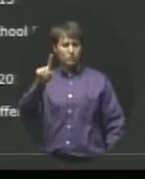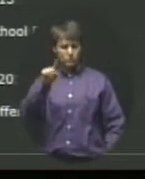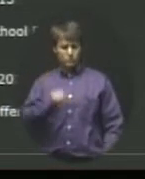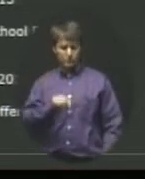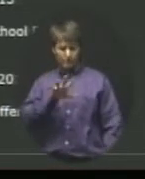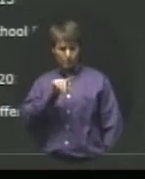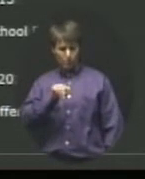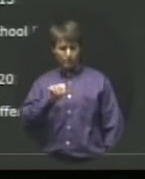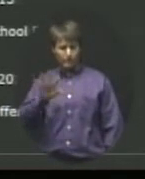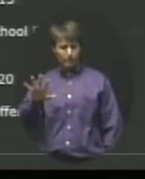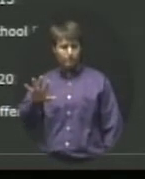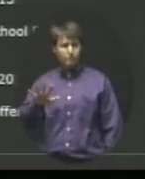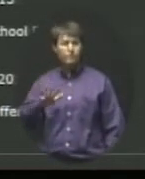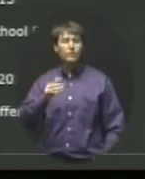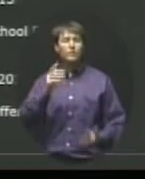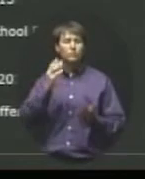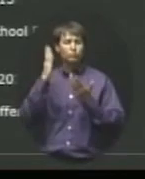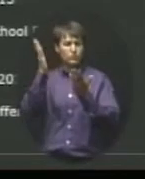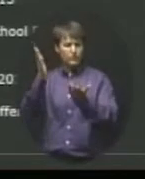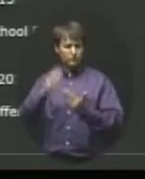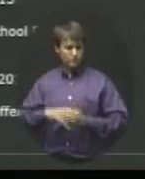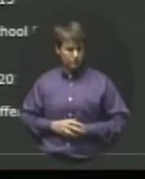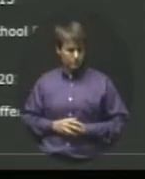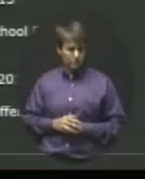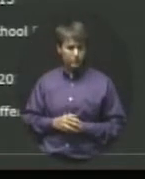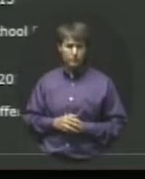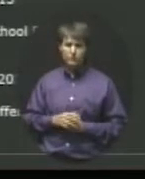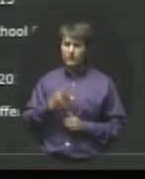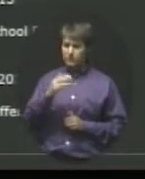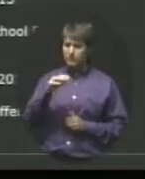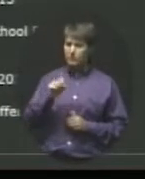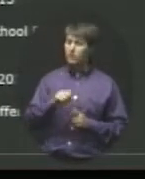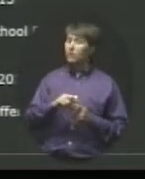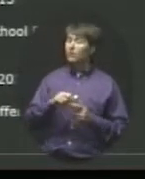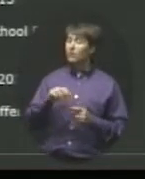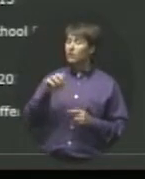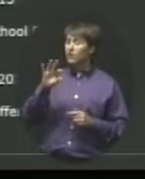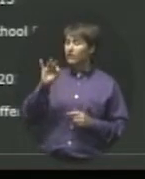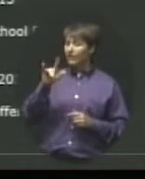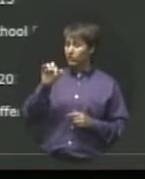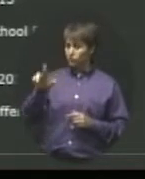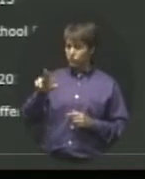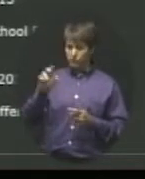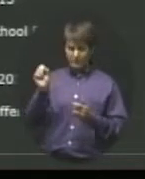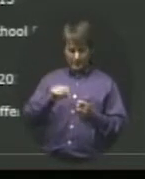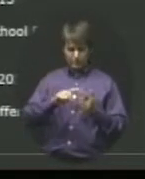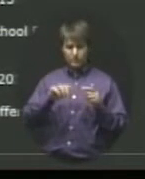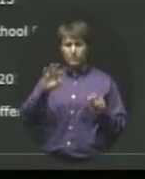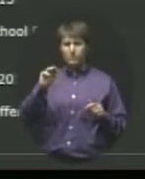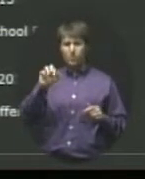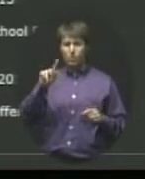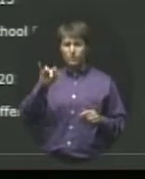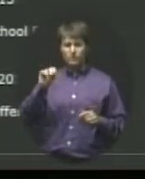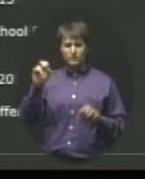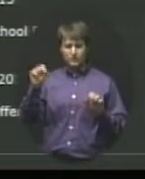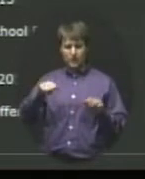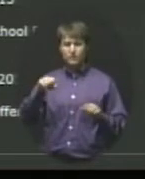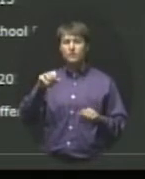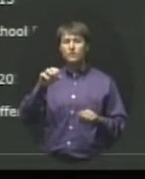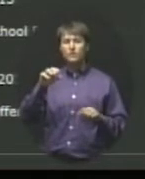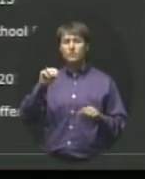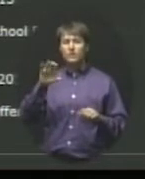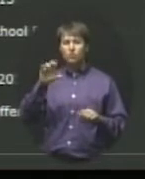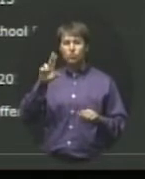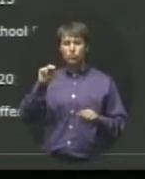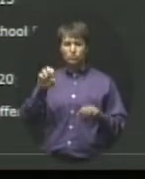5.01 through 5.05 as presented. Ms. Hibb? Mrs. Felcher? Yes. Mrs. Martin? Yes. Mr. McCune?